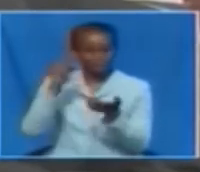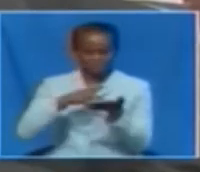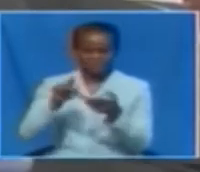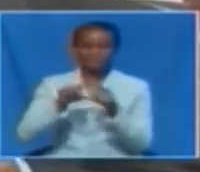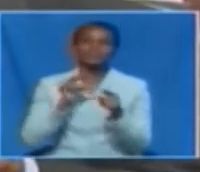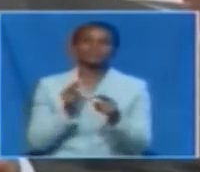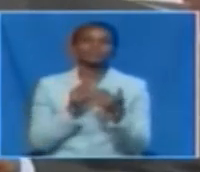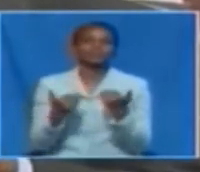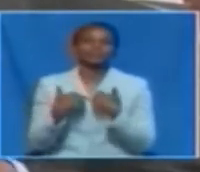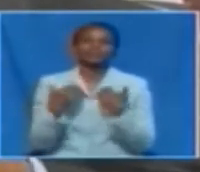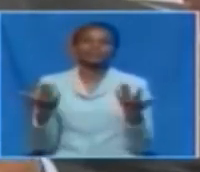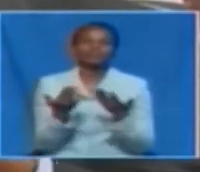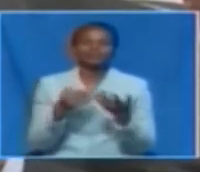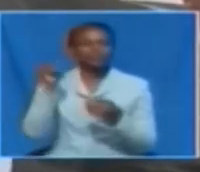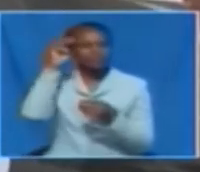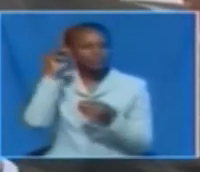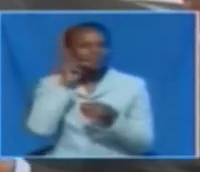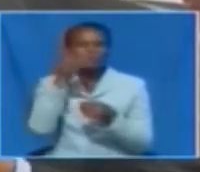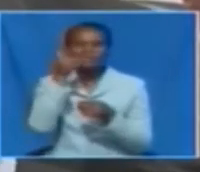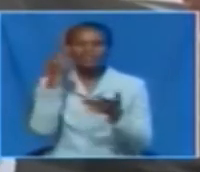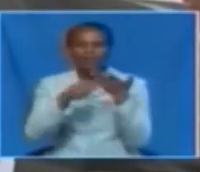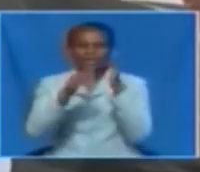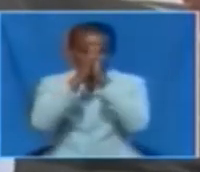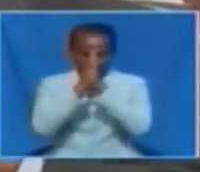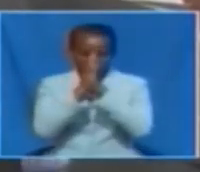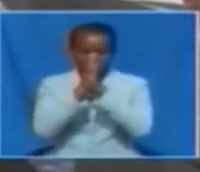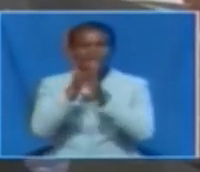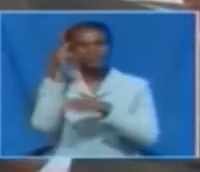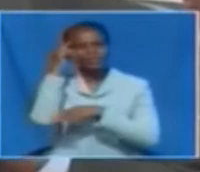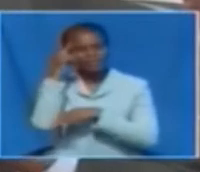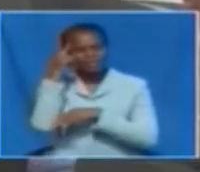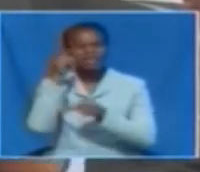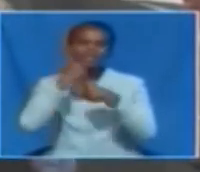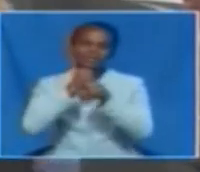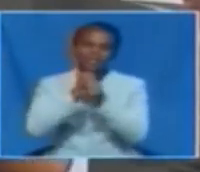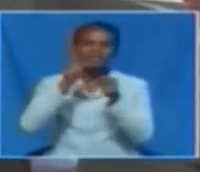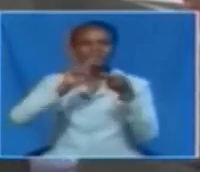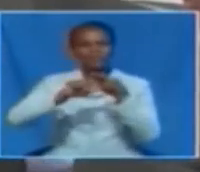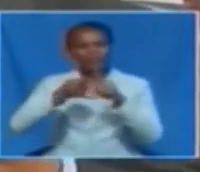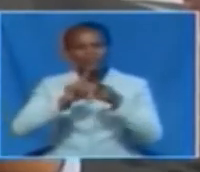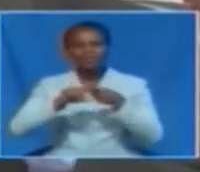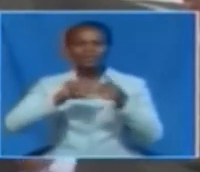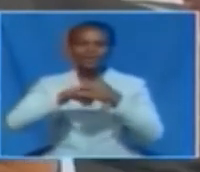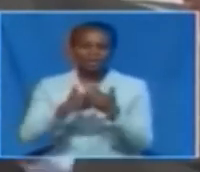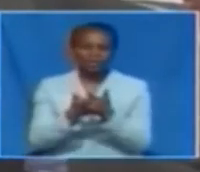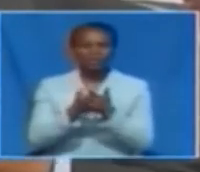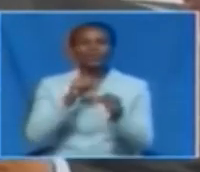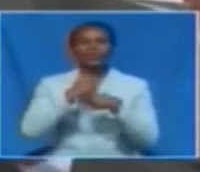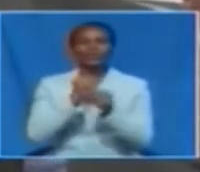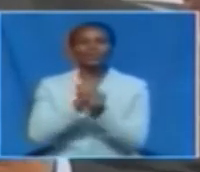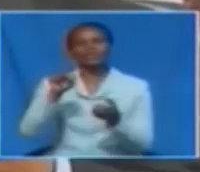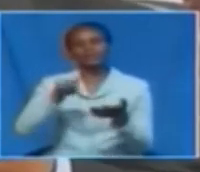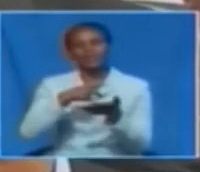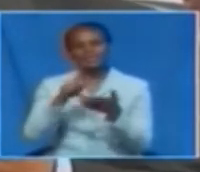anymore. Nevers Mumba has to pray, has to think, has to make connections to see how are we going to make this